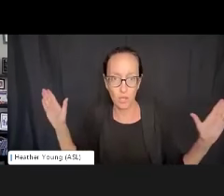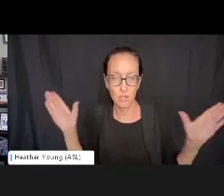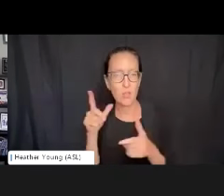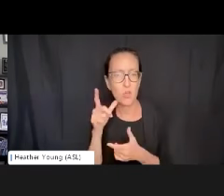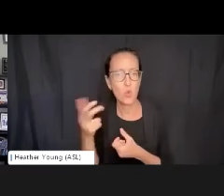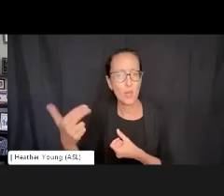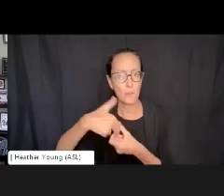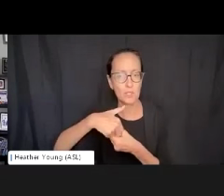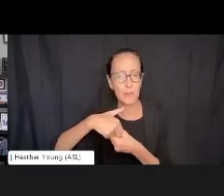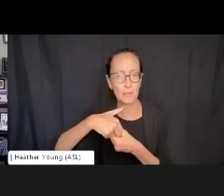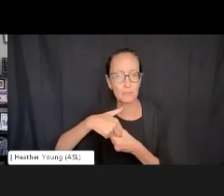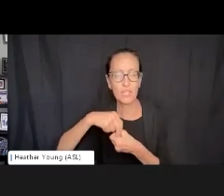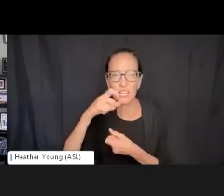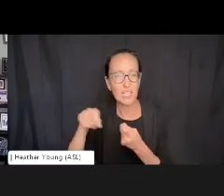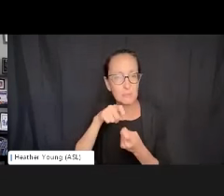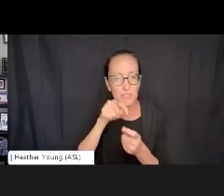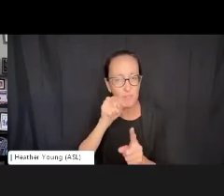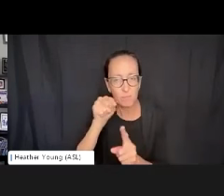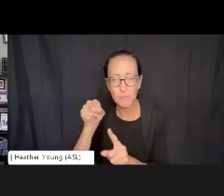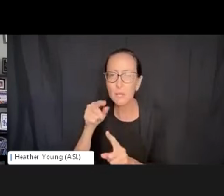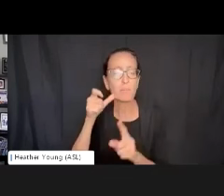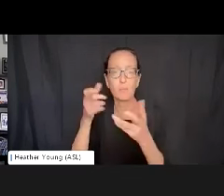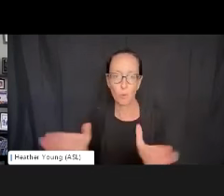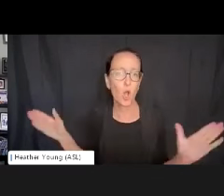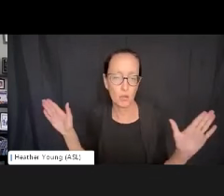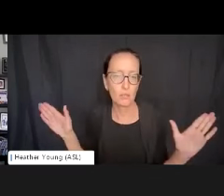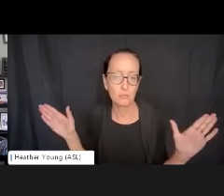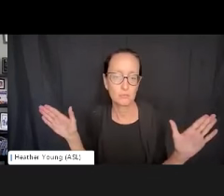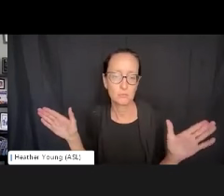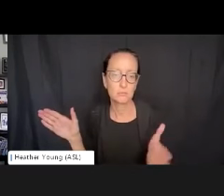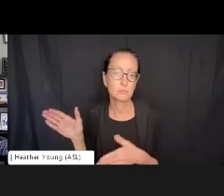may participate and who've received these type of interventions that have been shown to be effective.